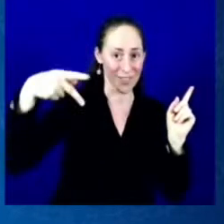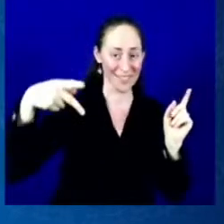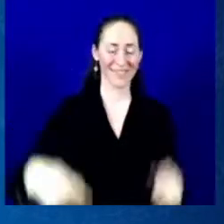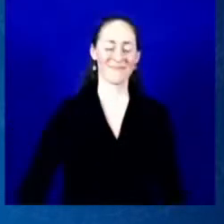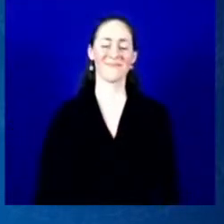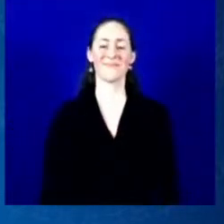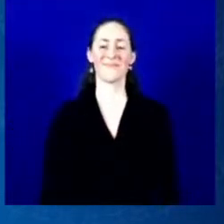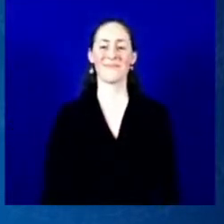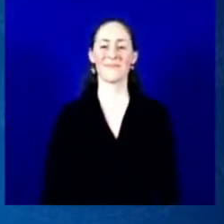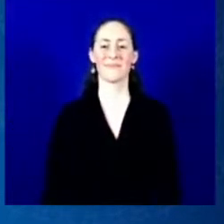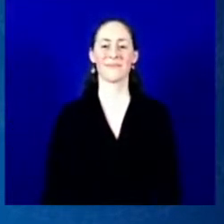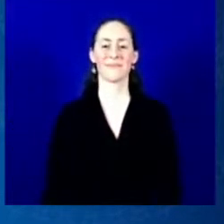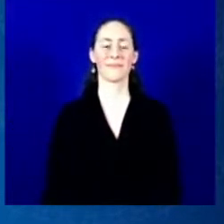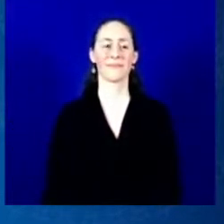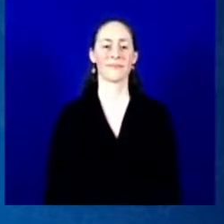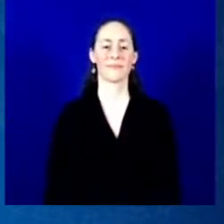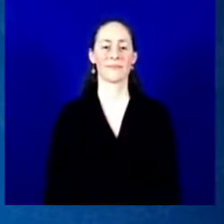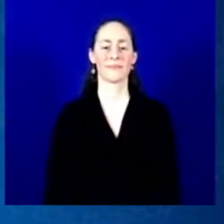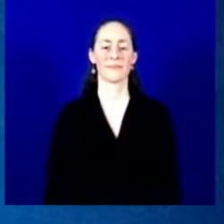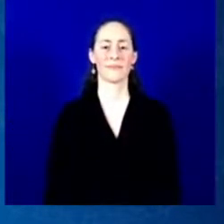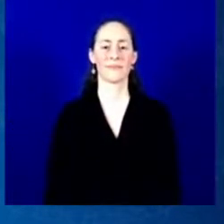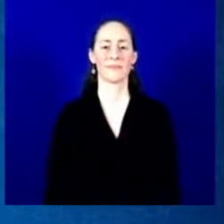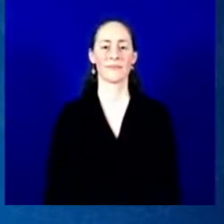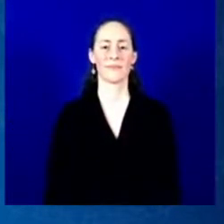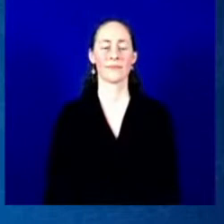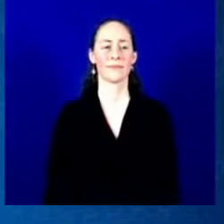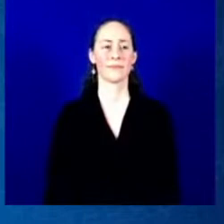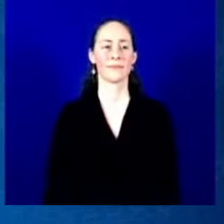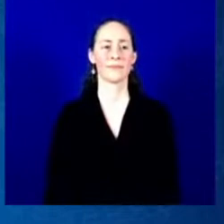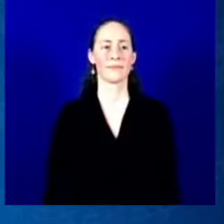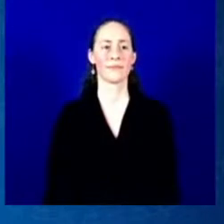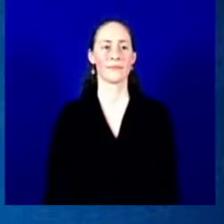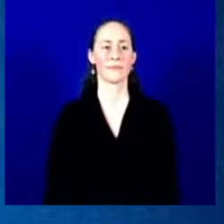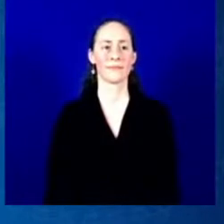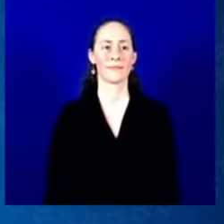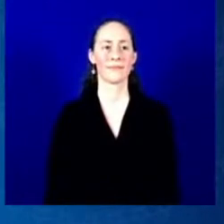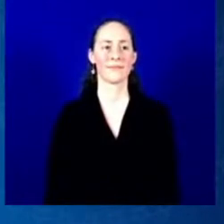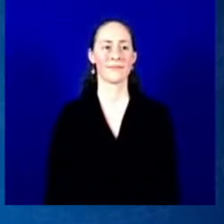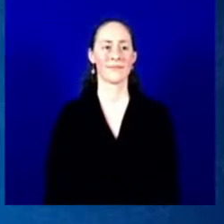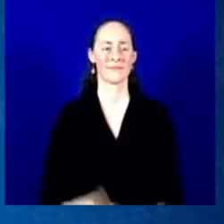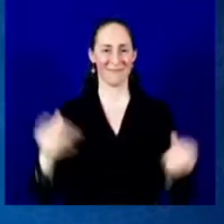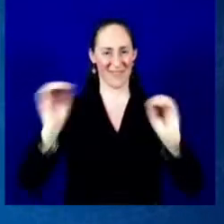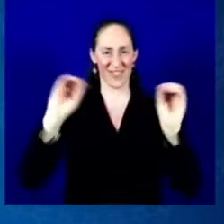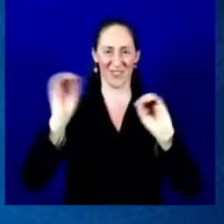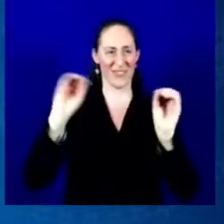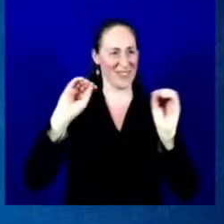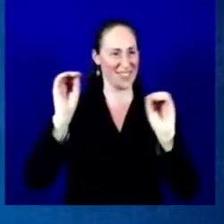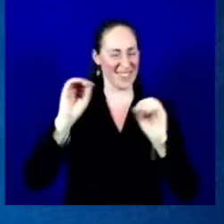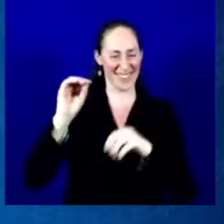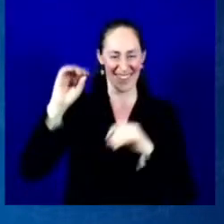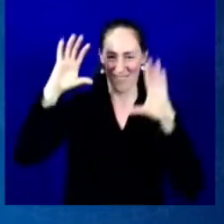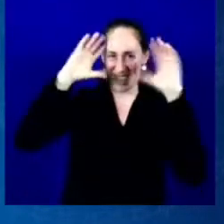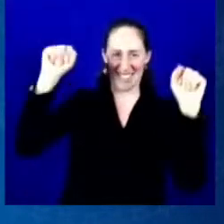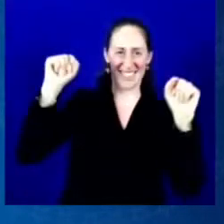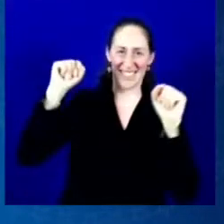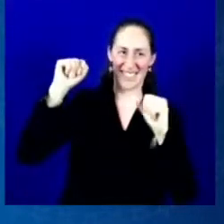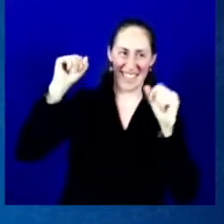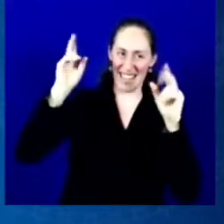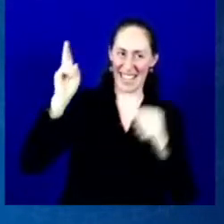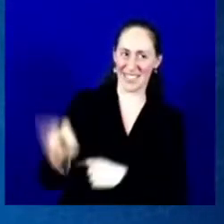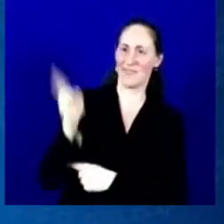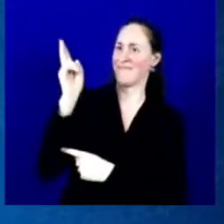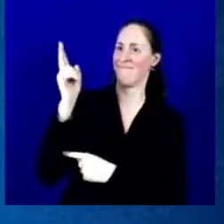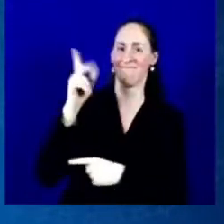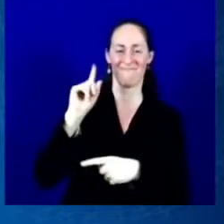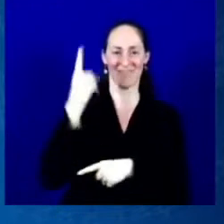No president has ever said those words from this podium. No president has ever said those words,